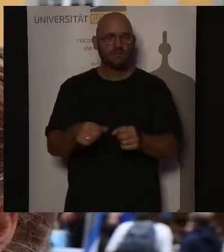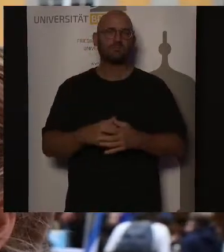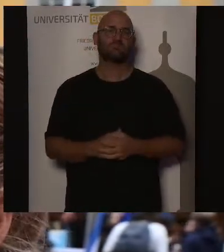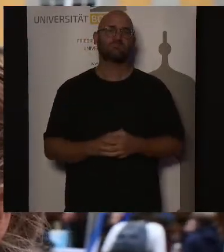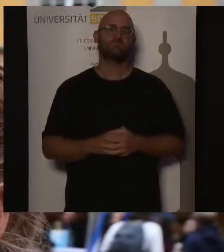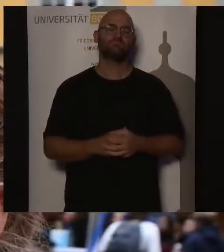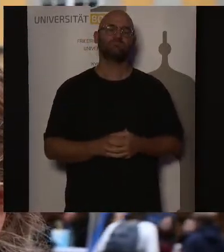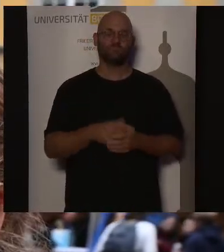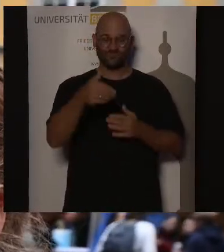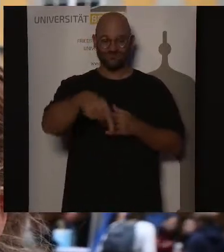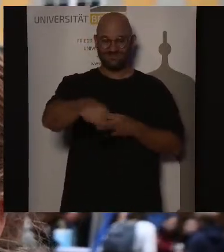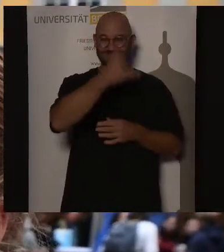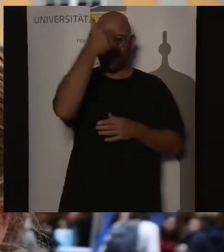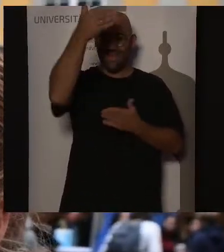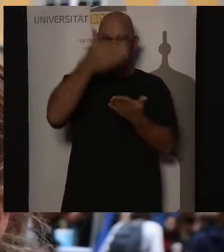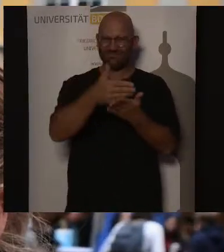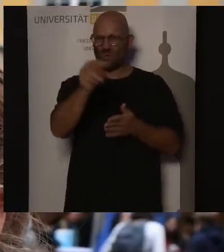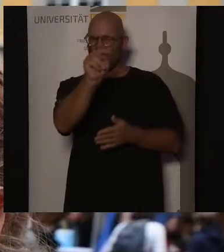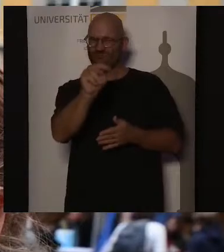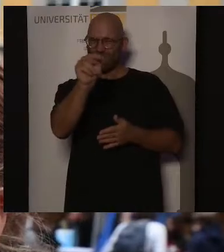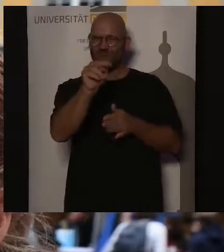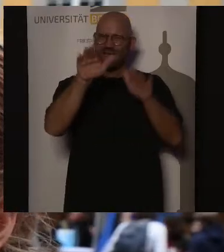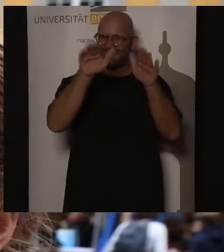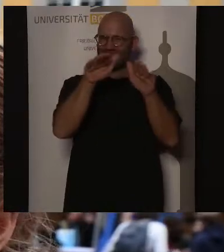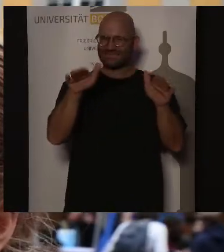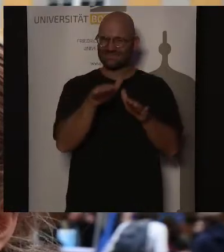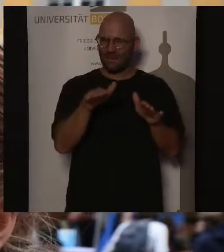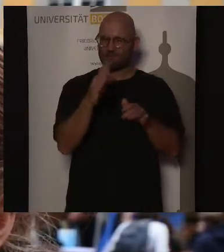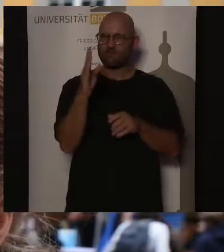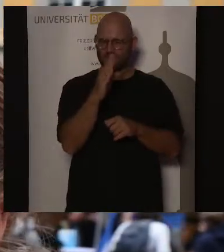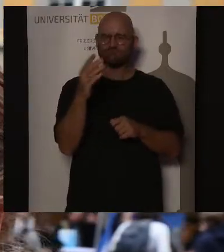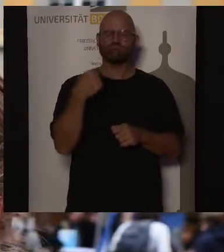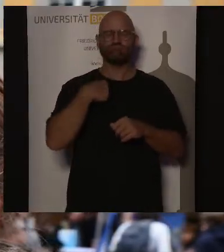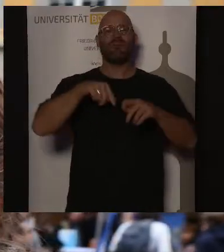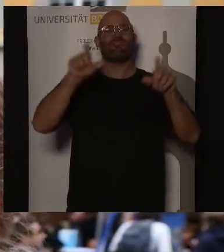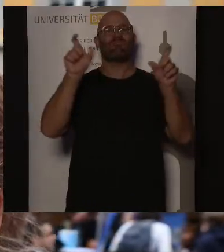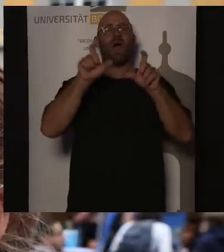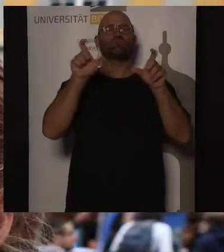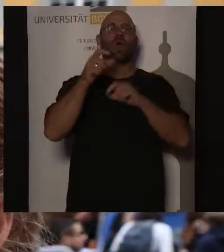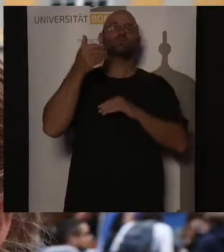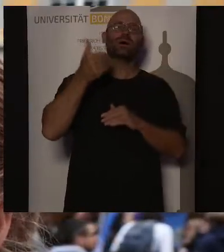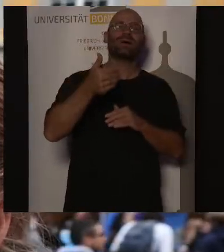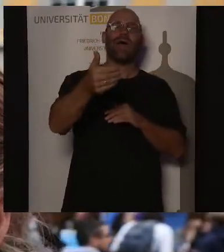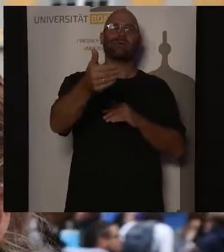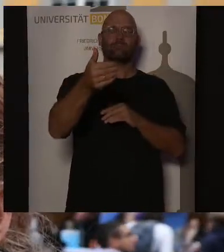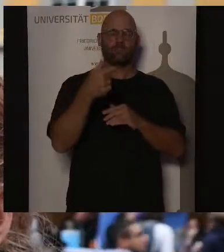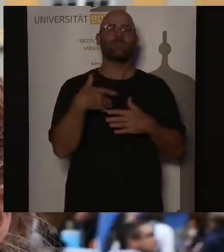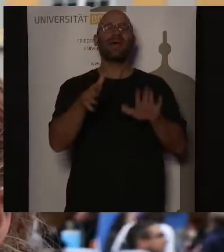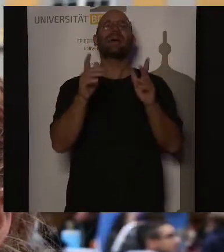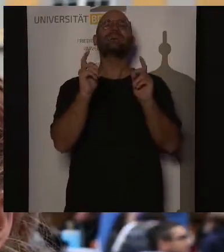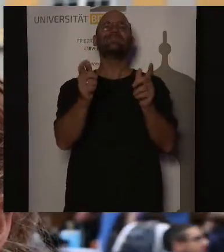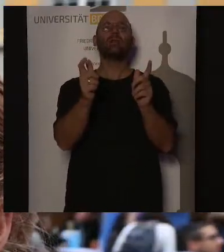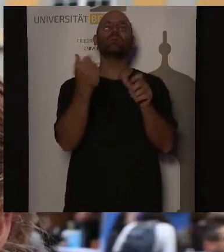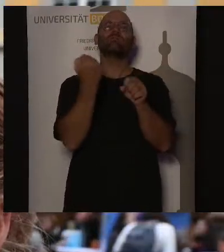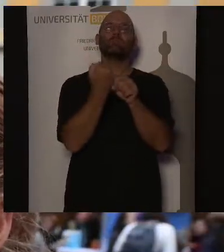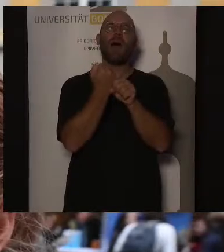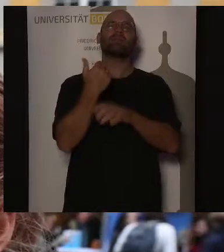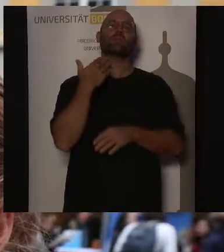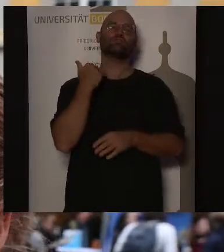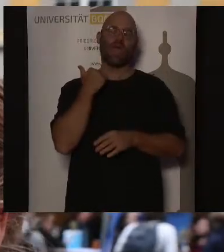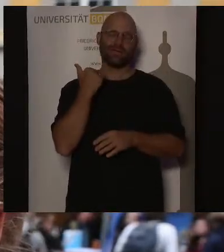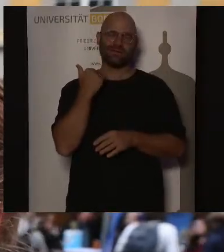look into that as well. And at the end of the year, in November and December, we have an event series, and it's